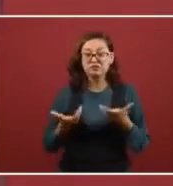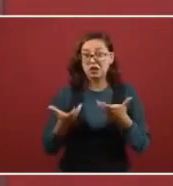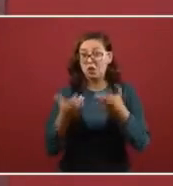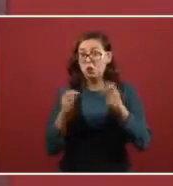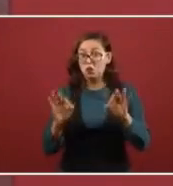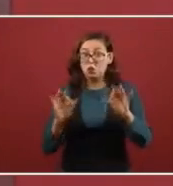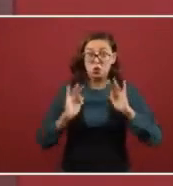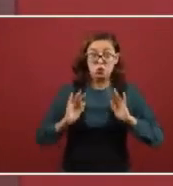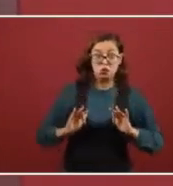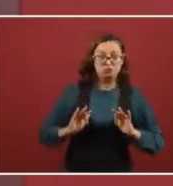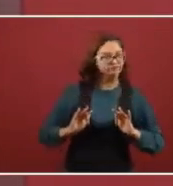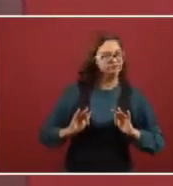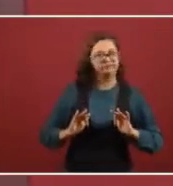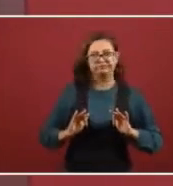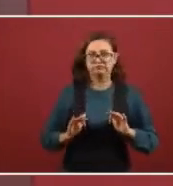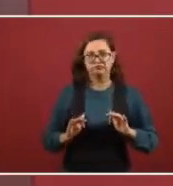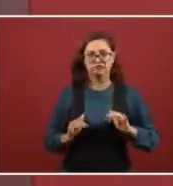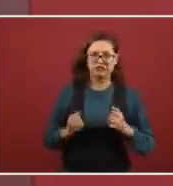and not very good roads.